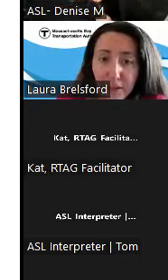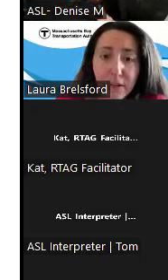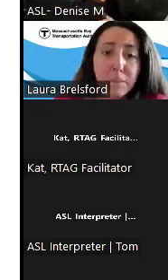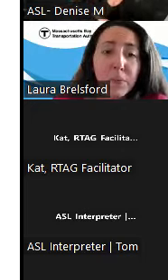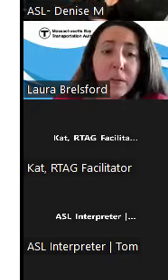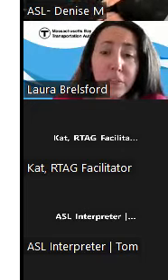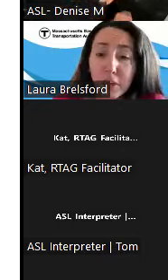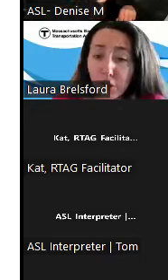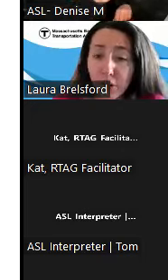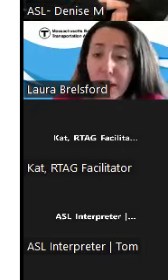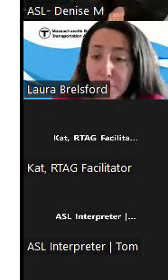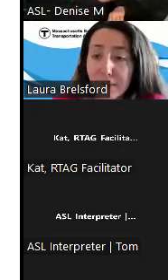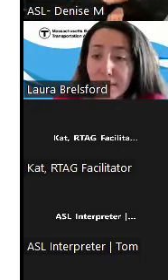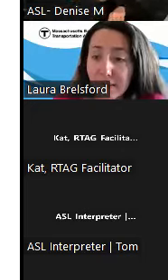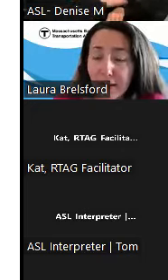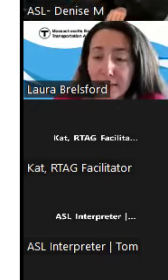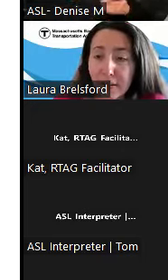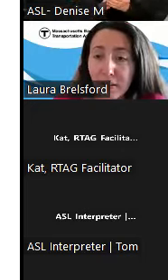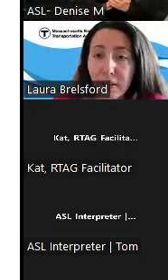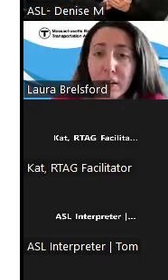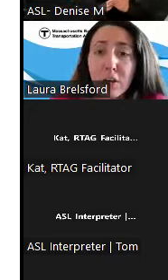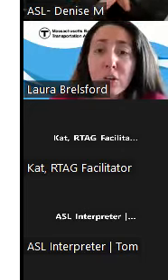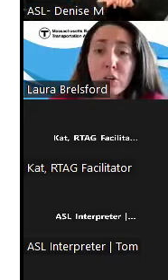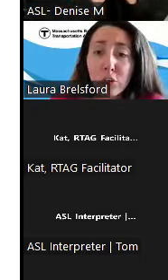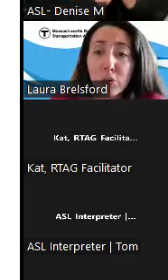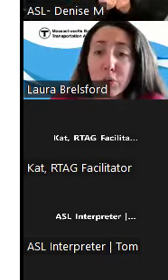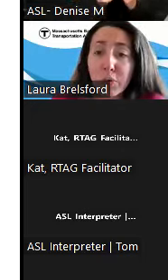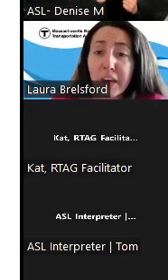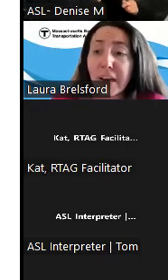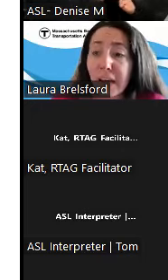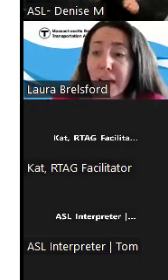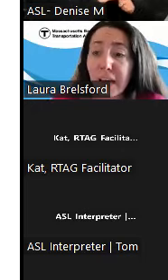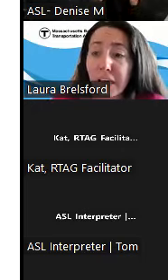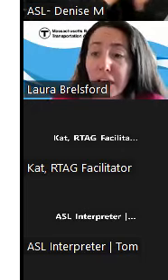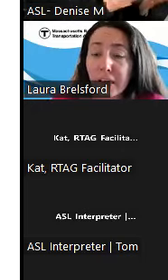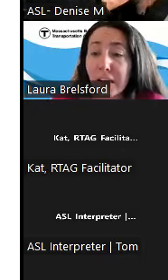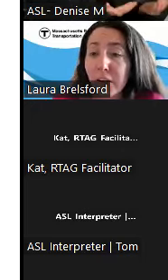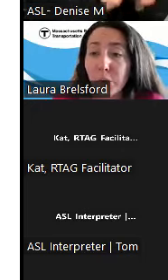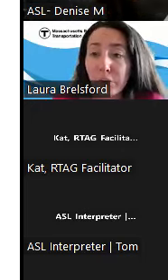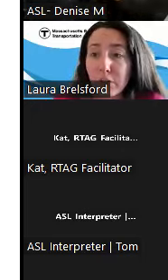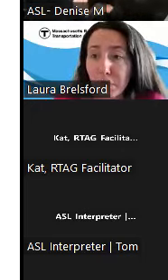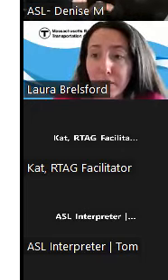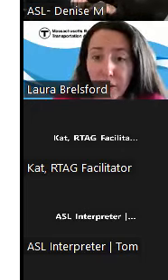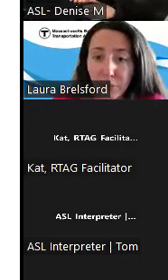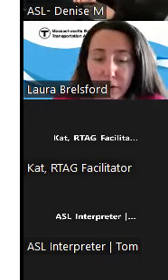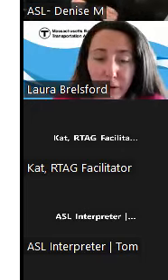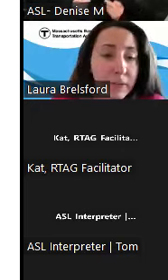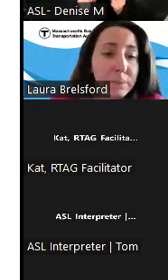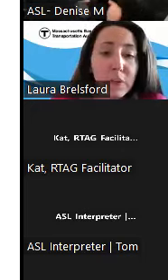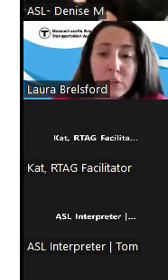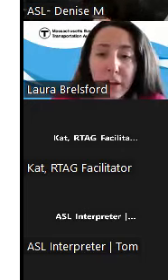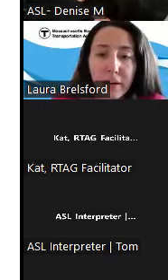teams that urine had been detected to get a quick response out